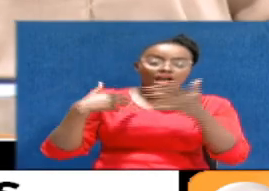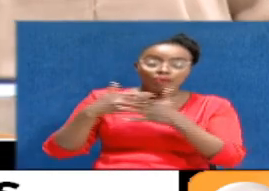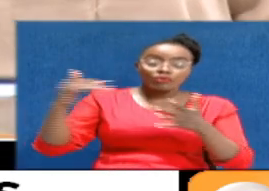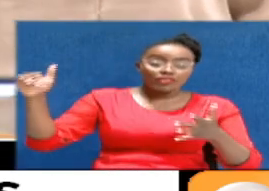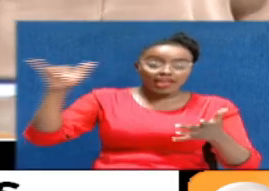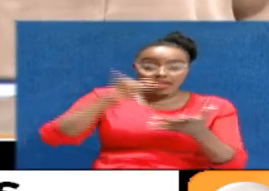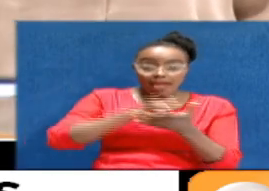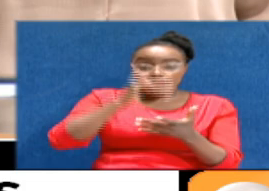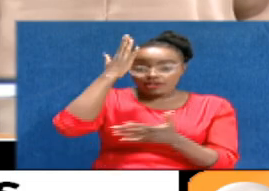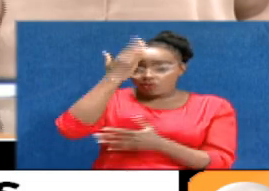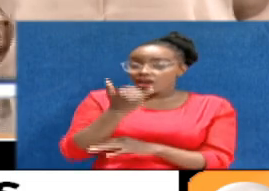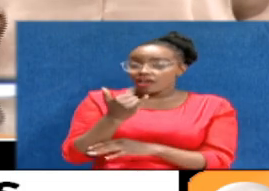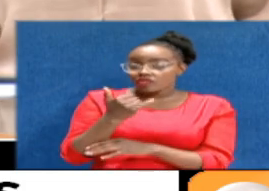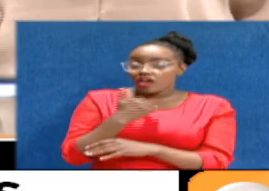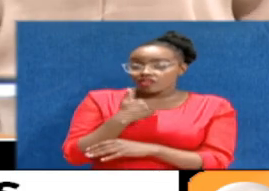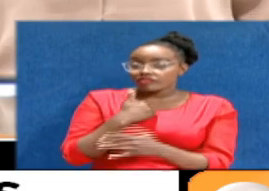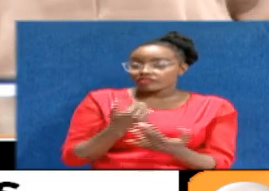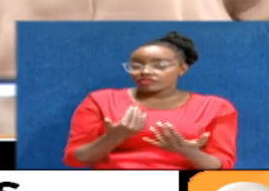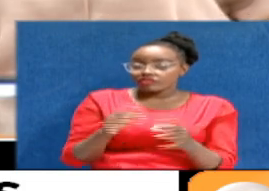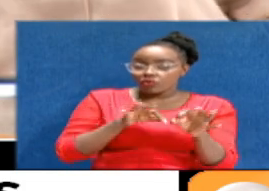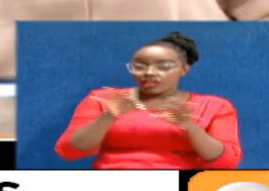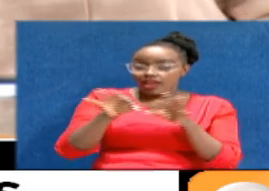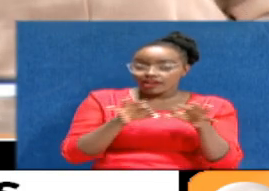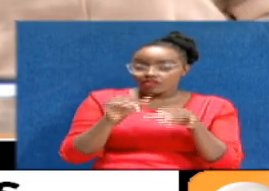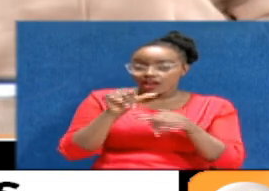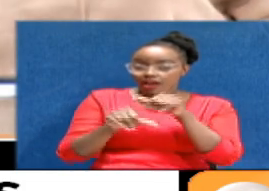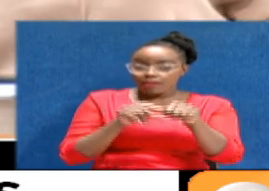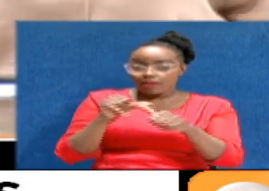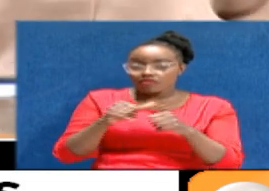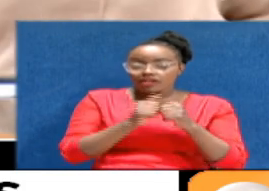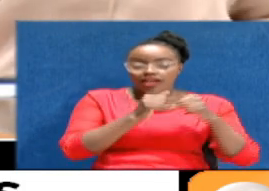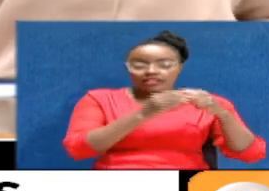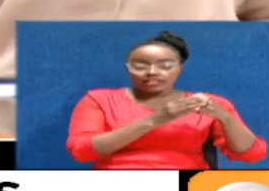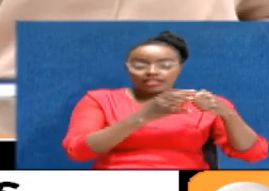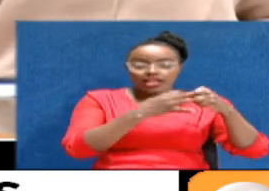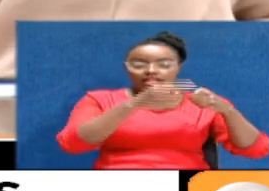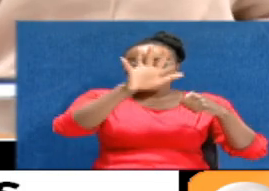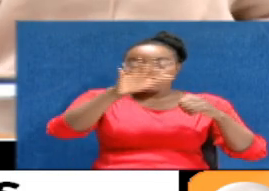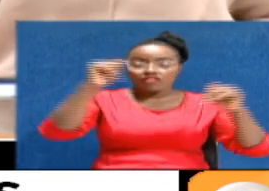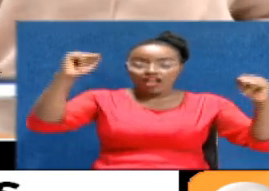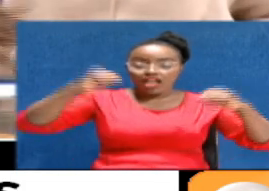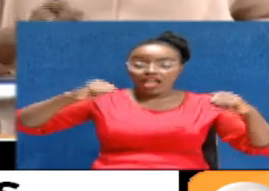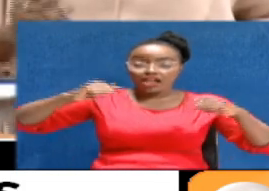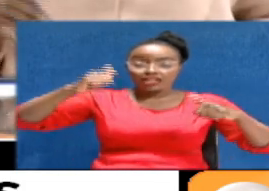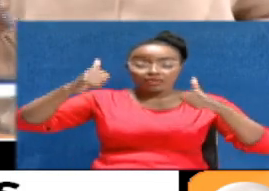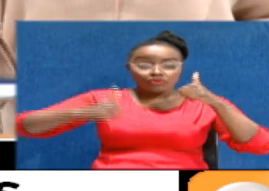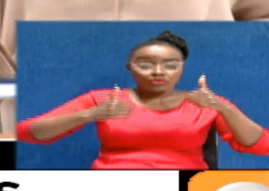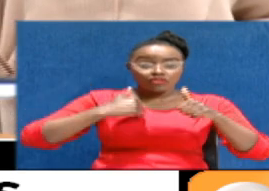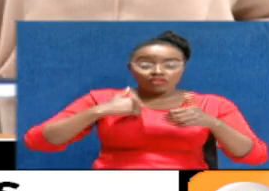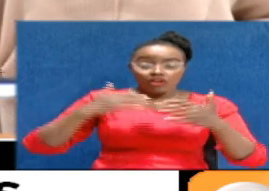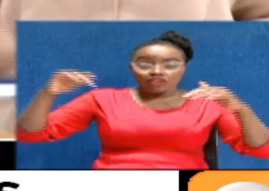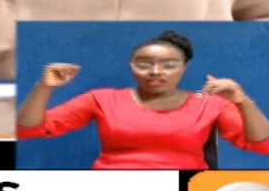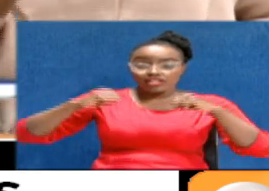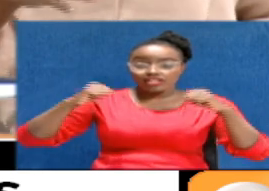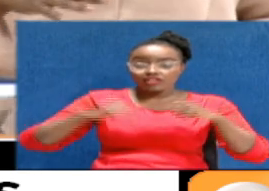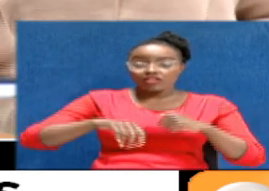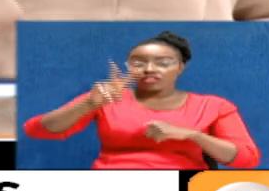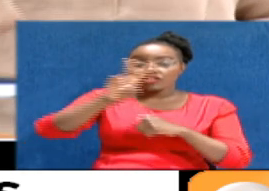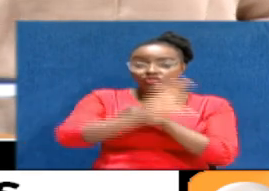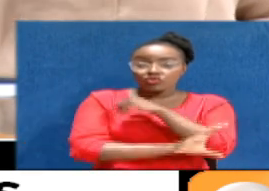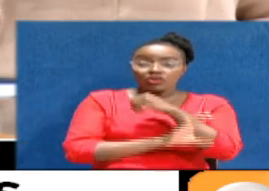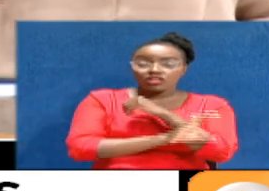airport. Mm-hmm. And it's because of, I think we explained for here about the 1985 agreement that was it was a bilateral agreement between the